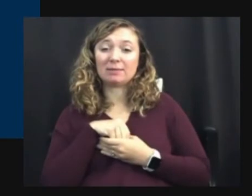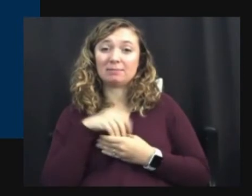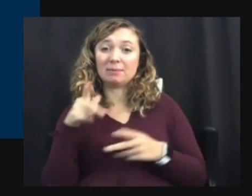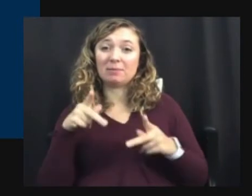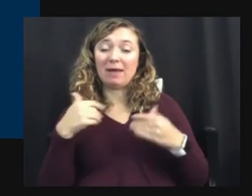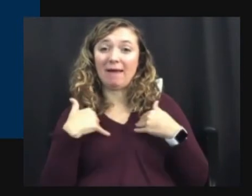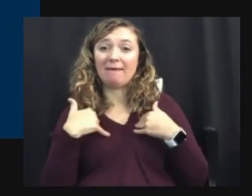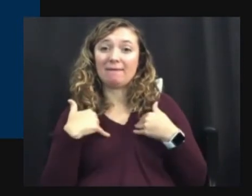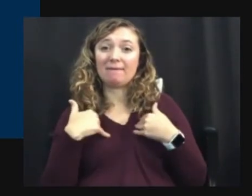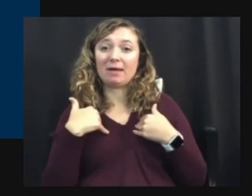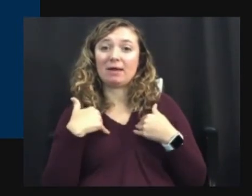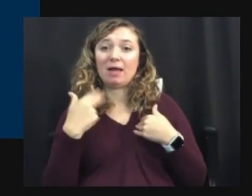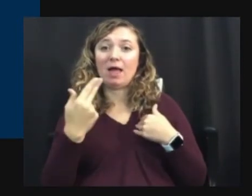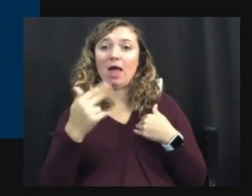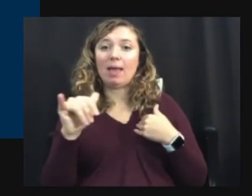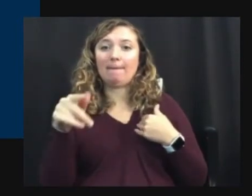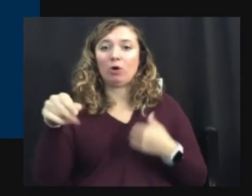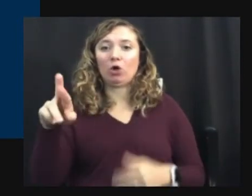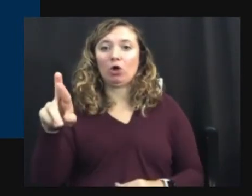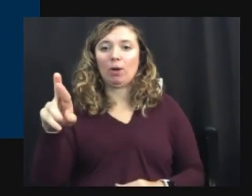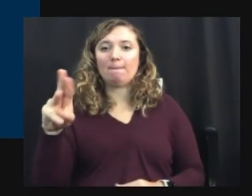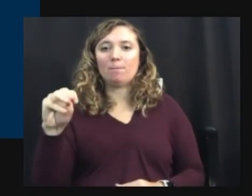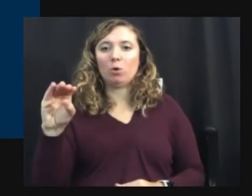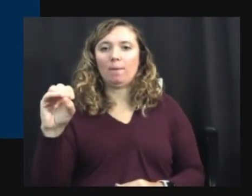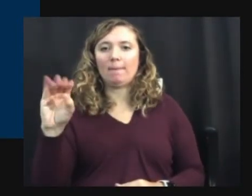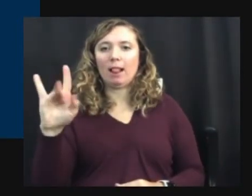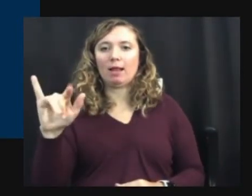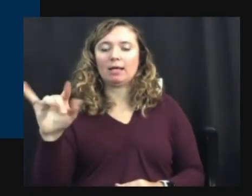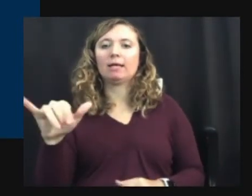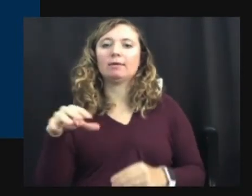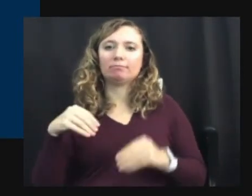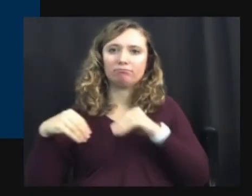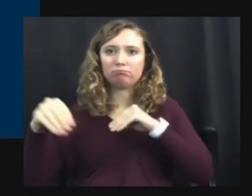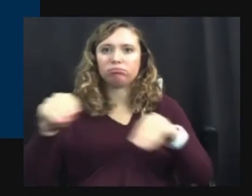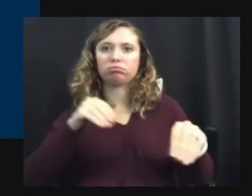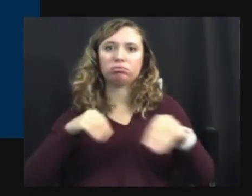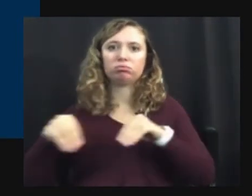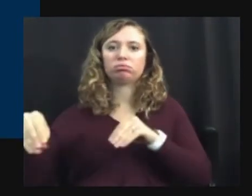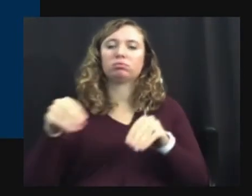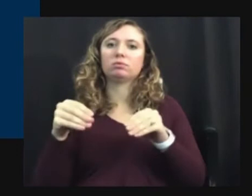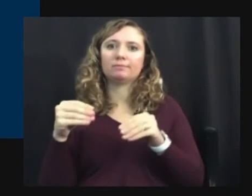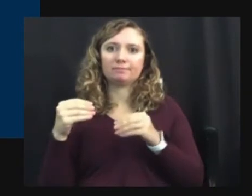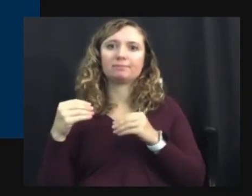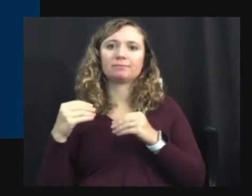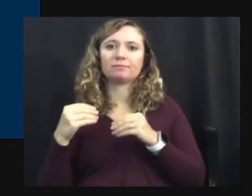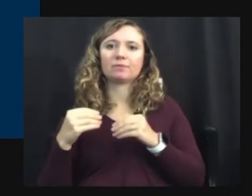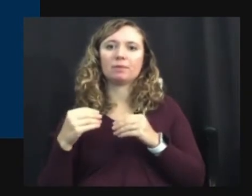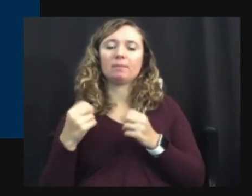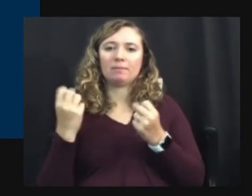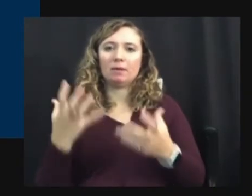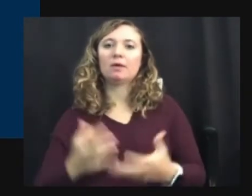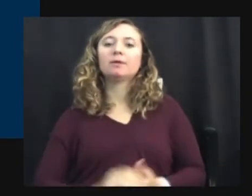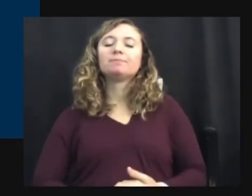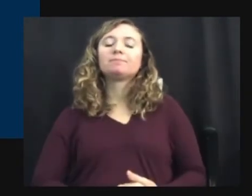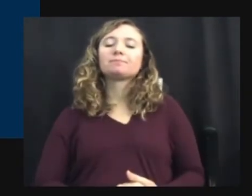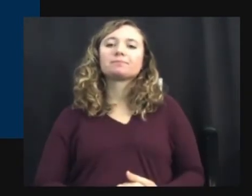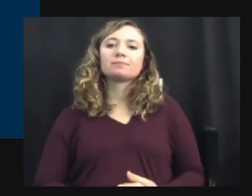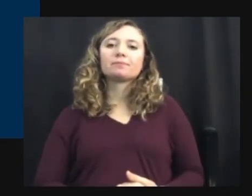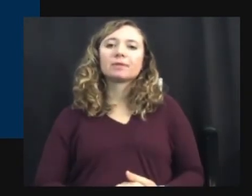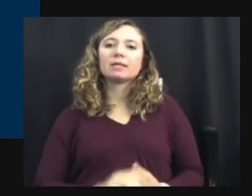said, hypermobility and connective tissue differences and disorders